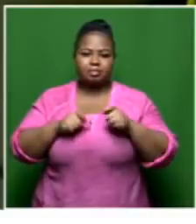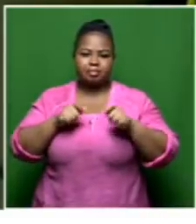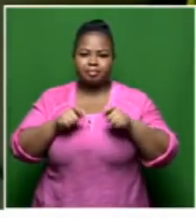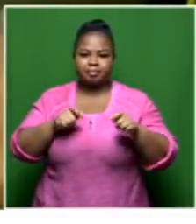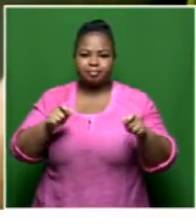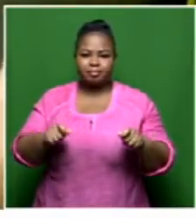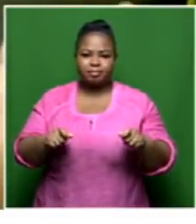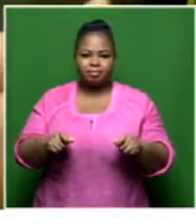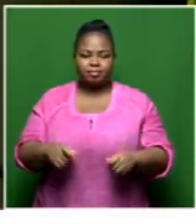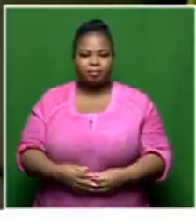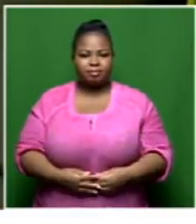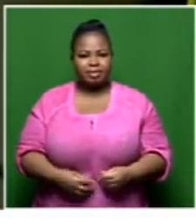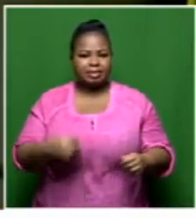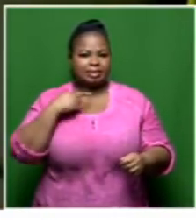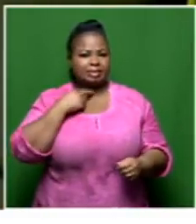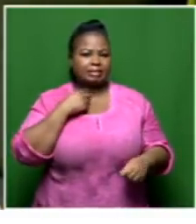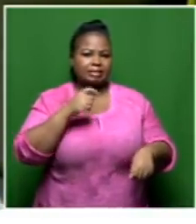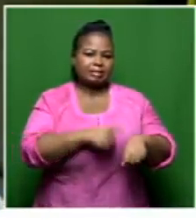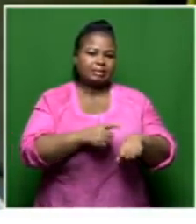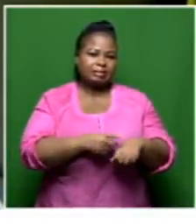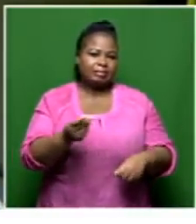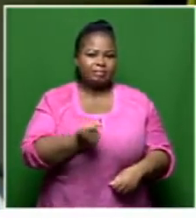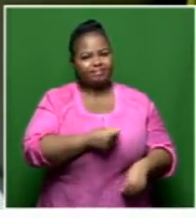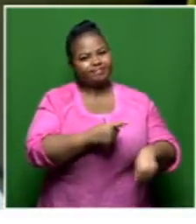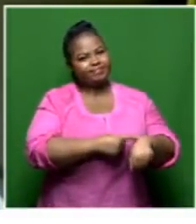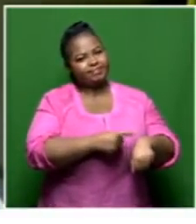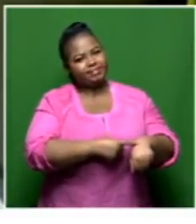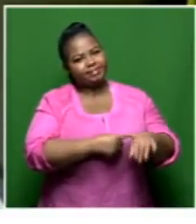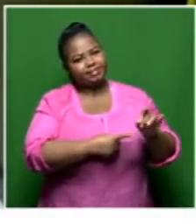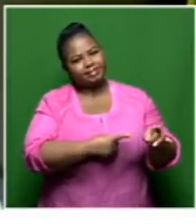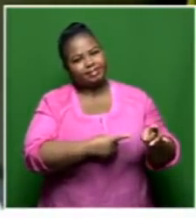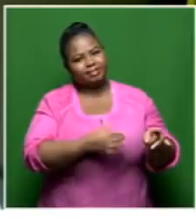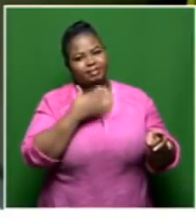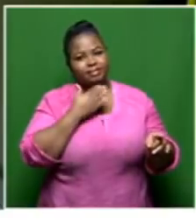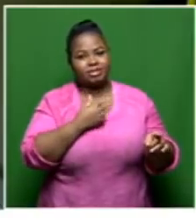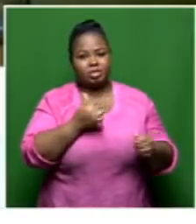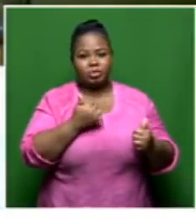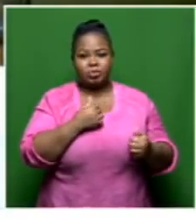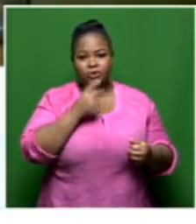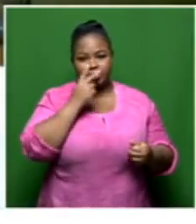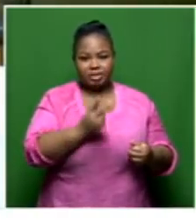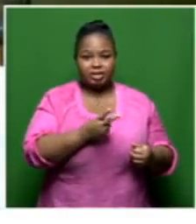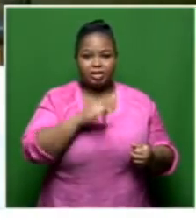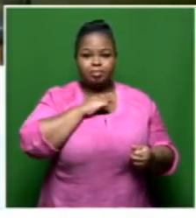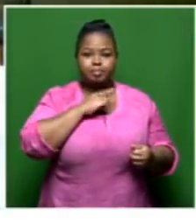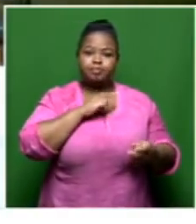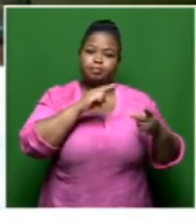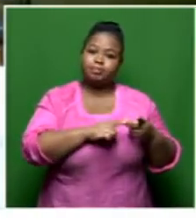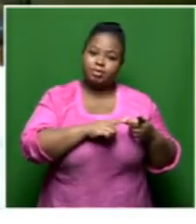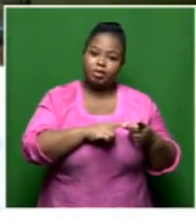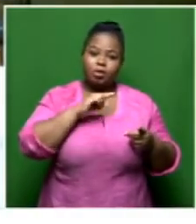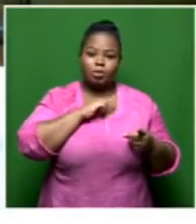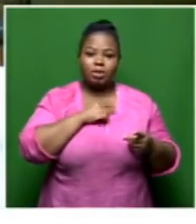with all right, Johnny, unfortunately, we don't have much time, but it's great to see that, there's a greater emphasis on